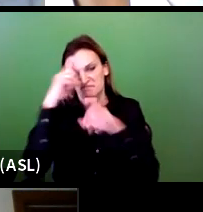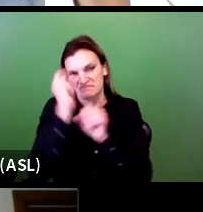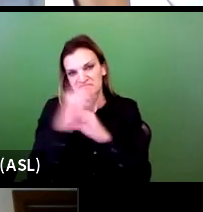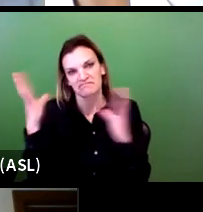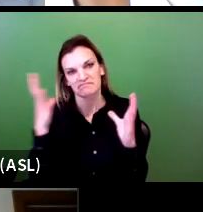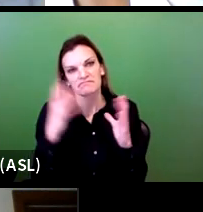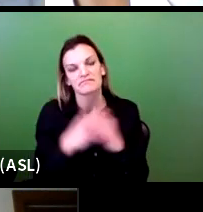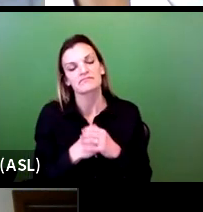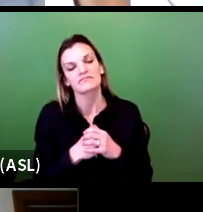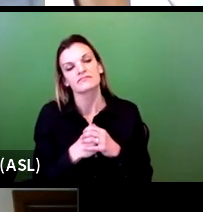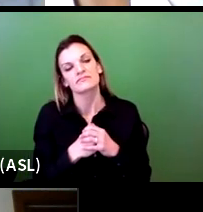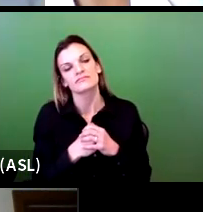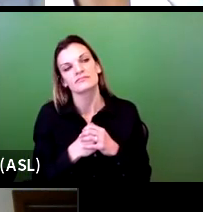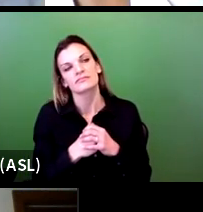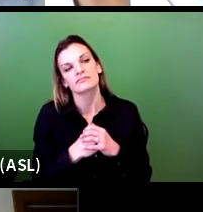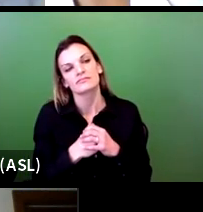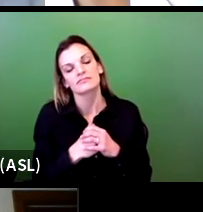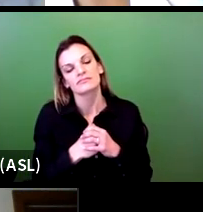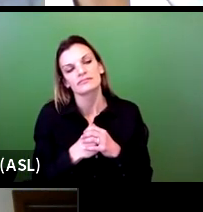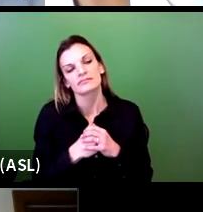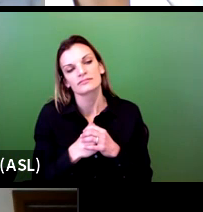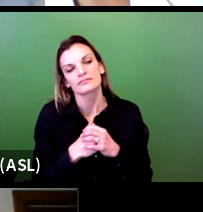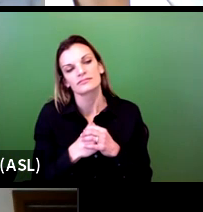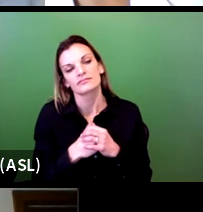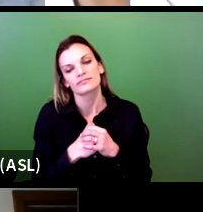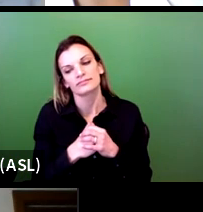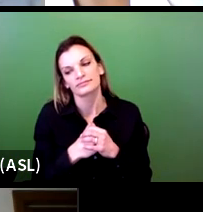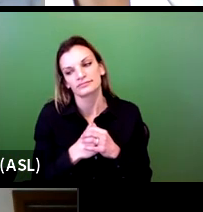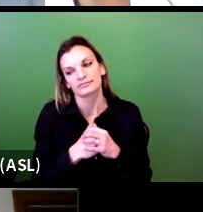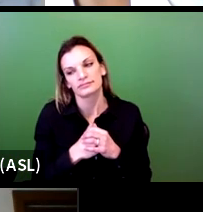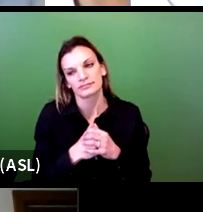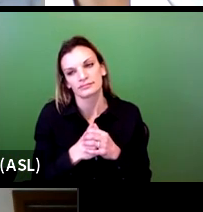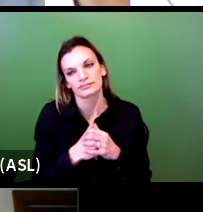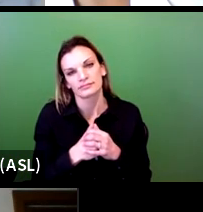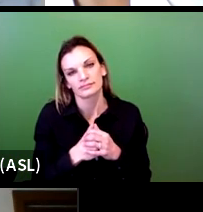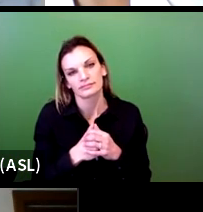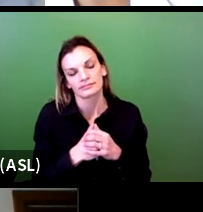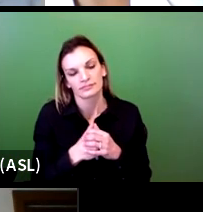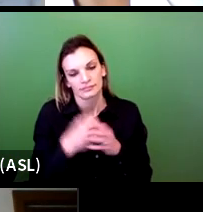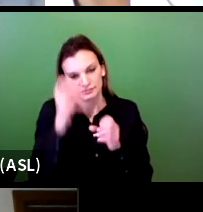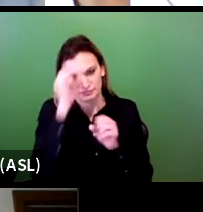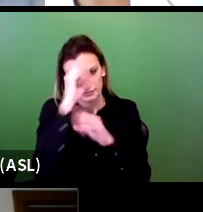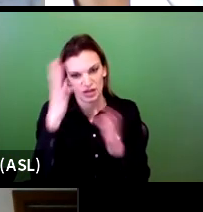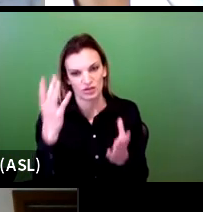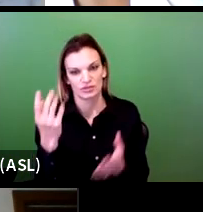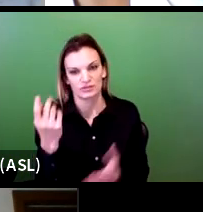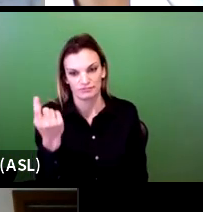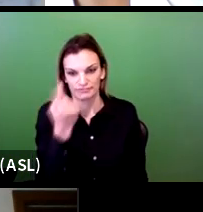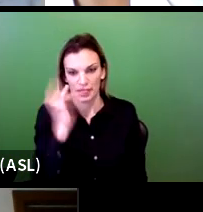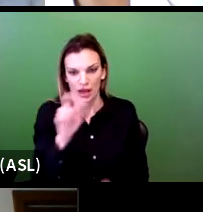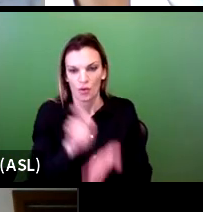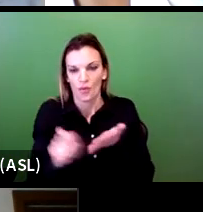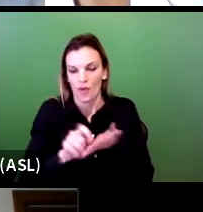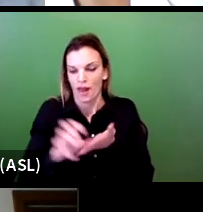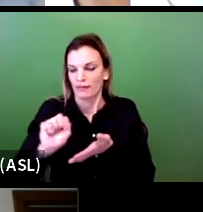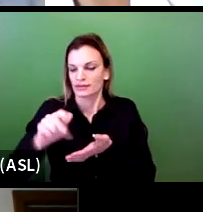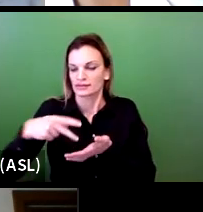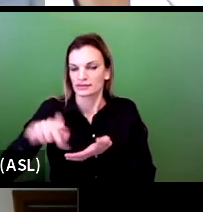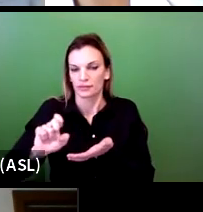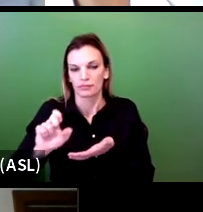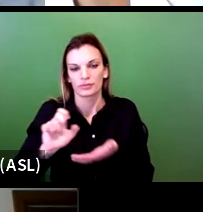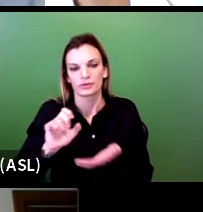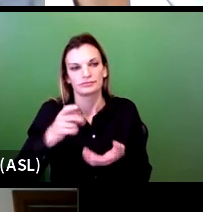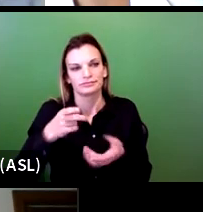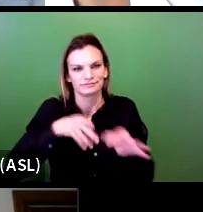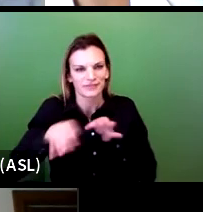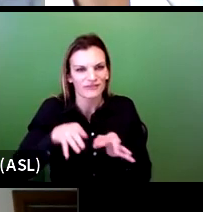define how, like I'm imagining writing samples, right, to try to define the last 3 or 4